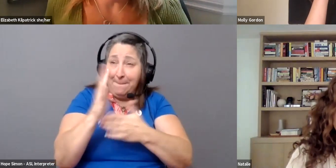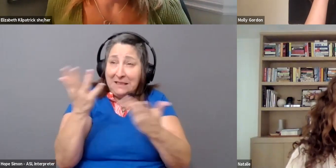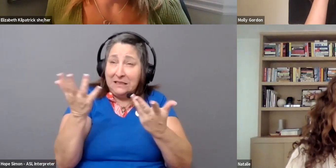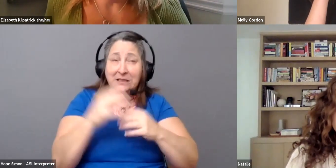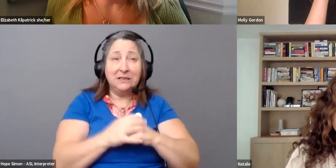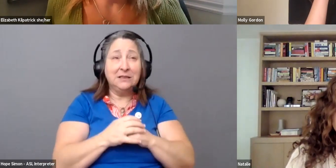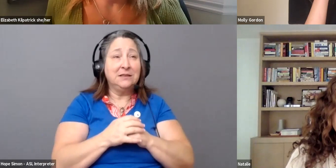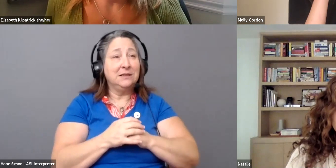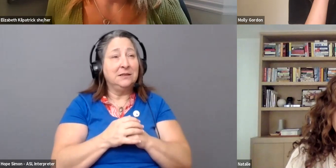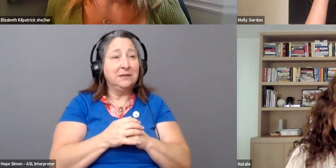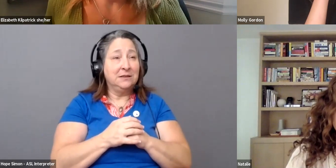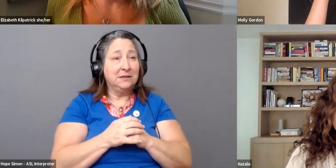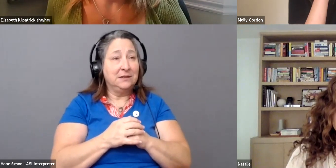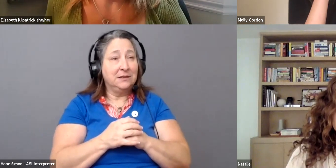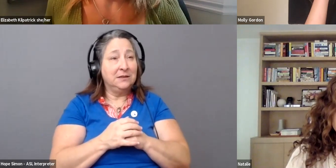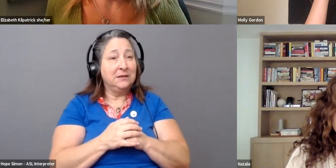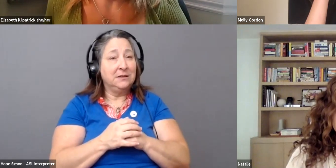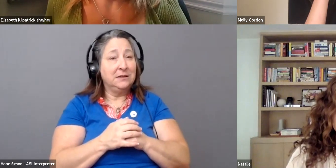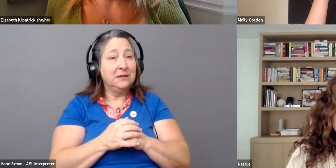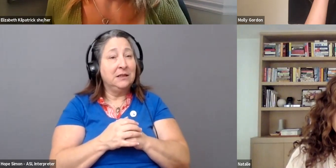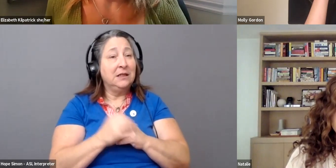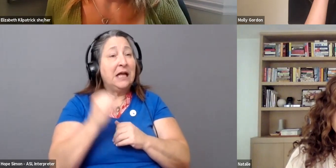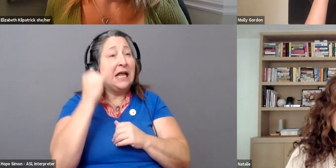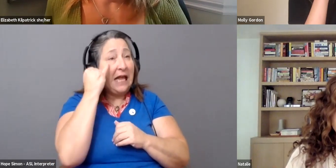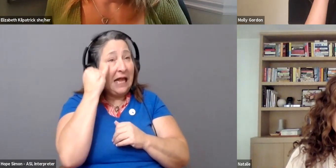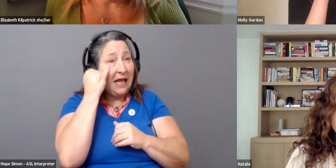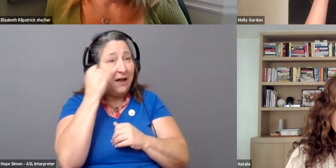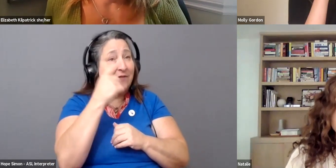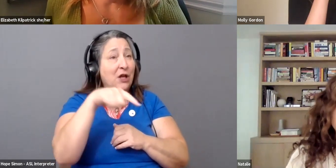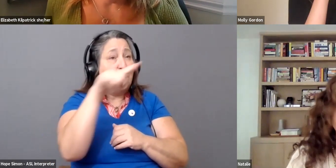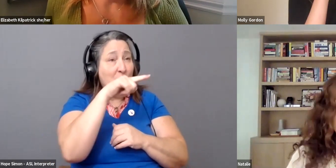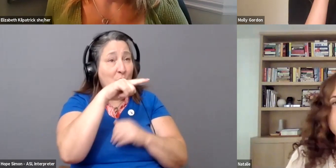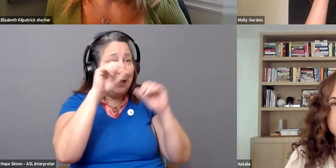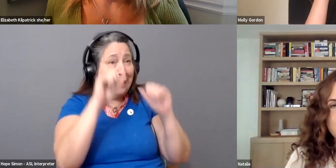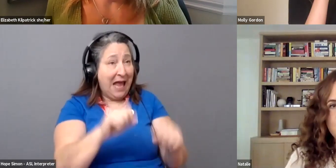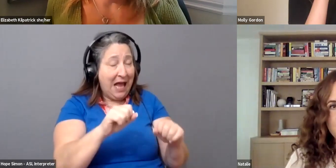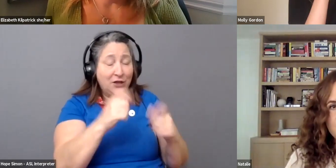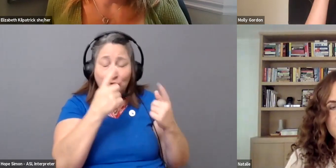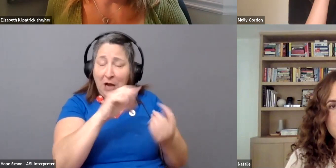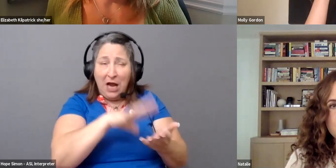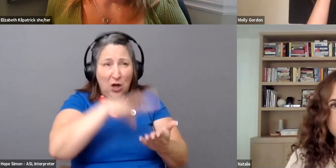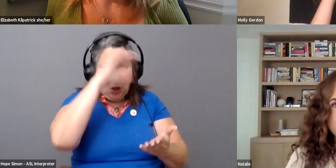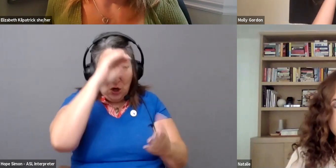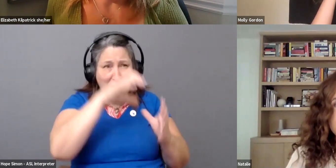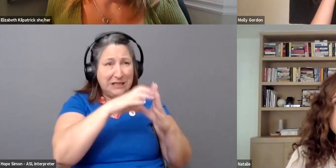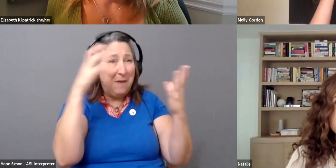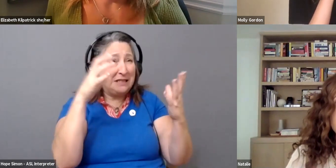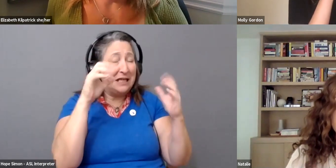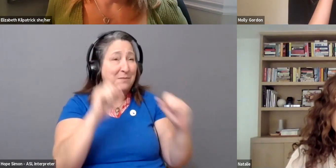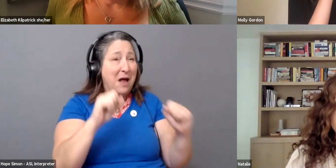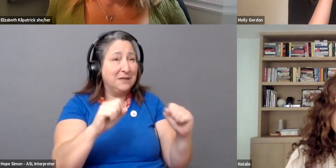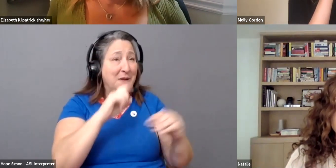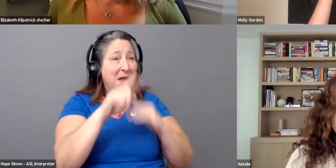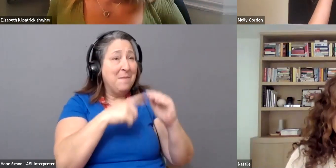You know, I think if you can, you should try to be, you know, learn as much as you can about various parts of the business.